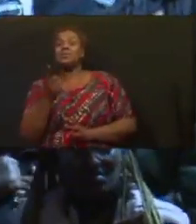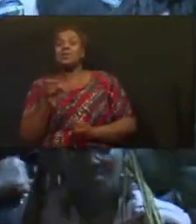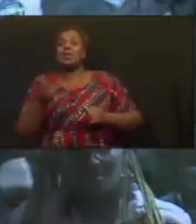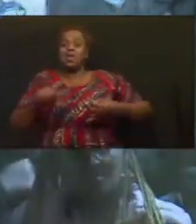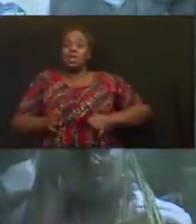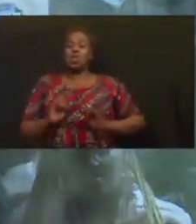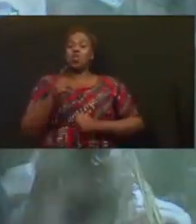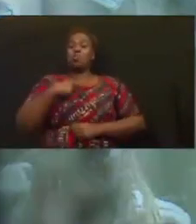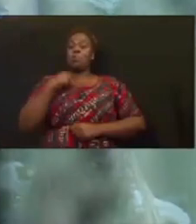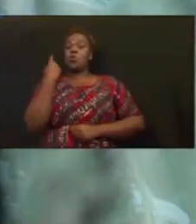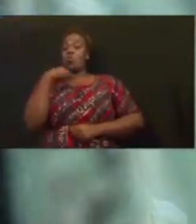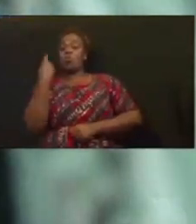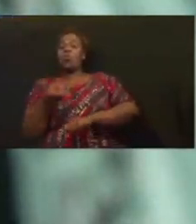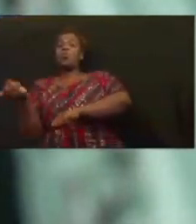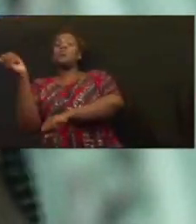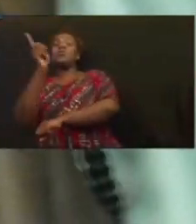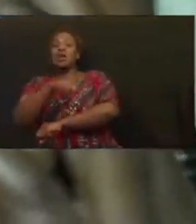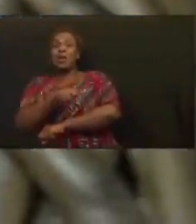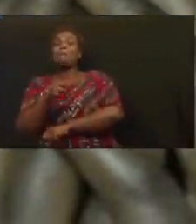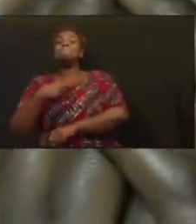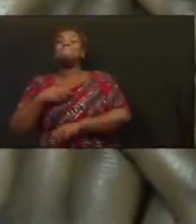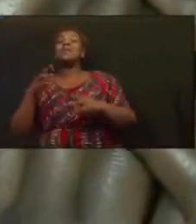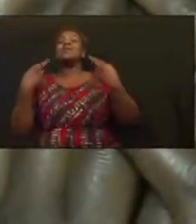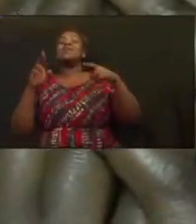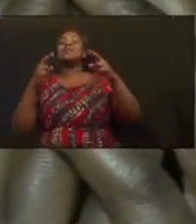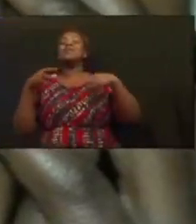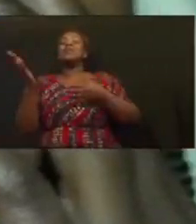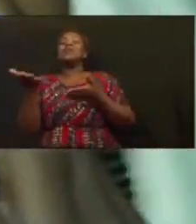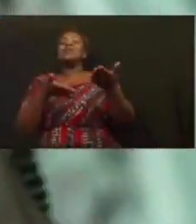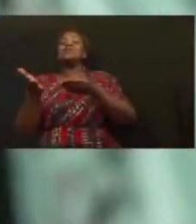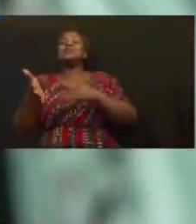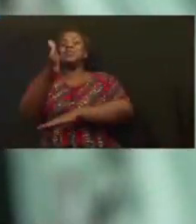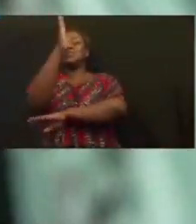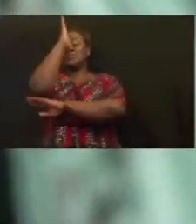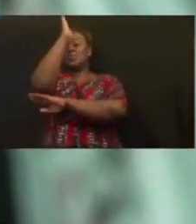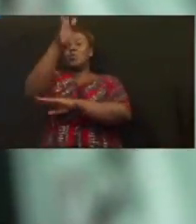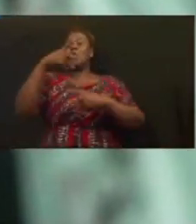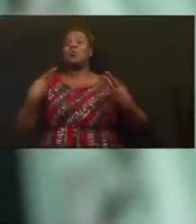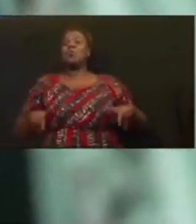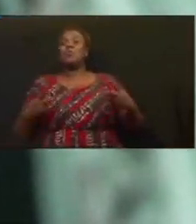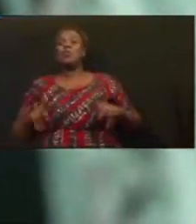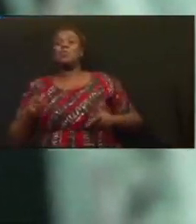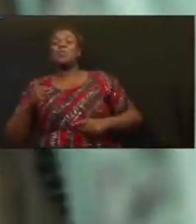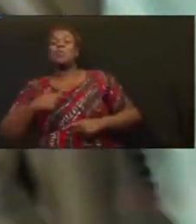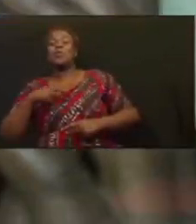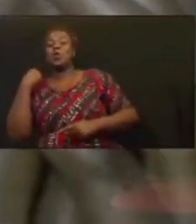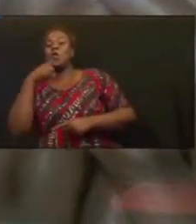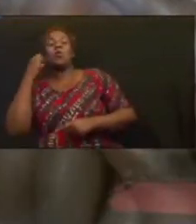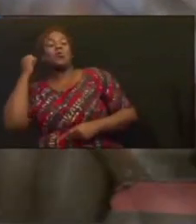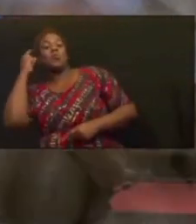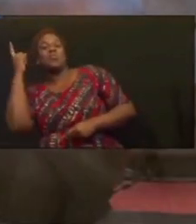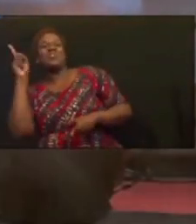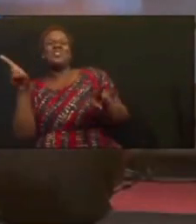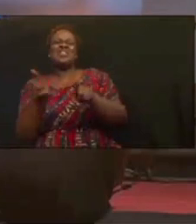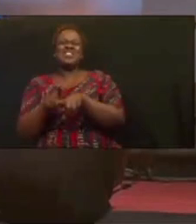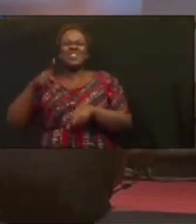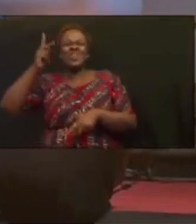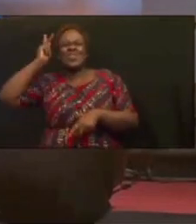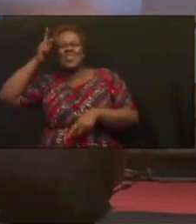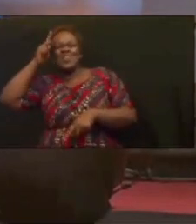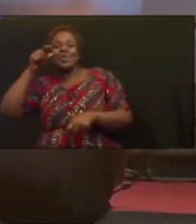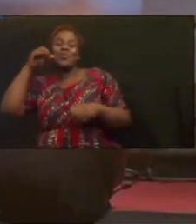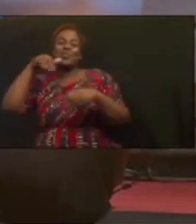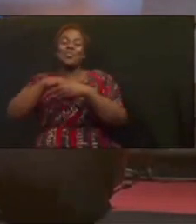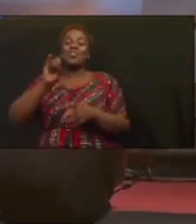that has come now. I am ready to serve God's people the meal of his wisdom and knowledge according to